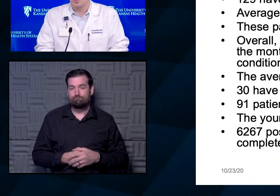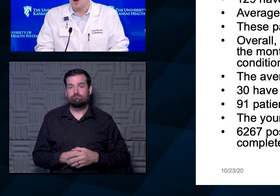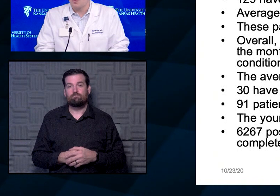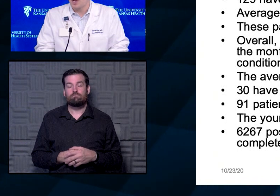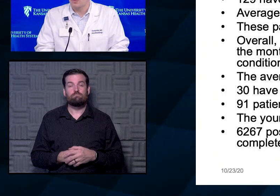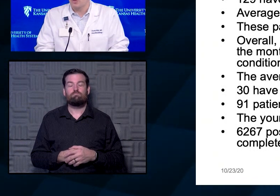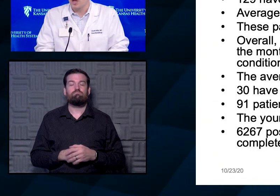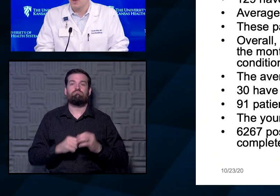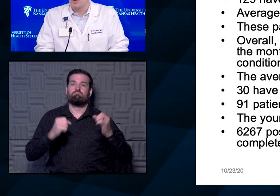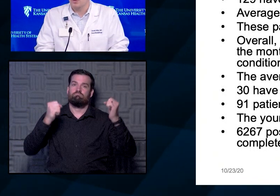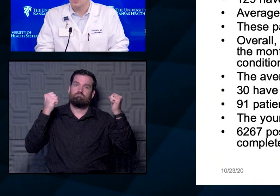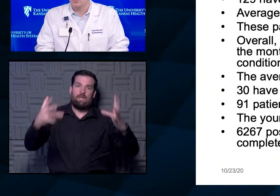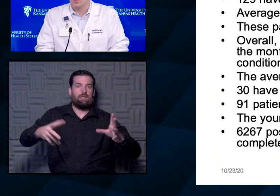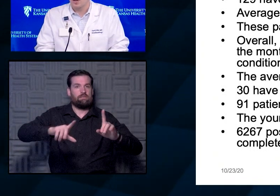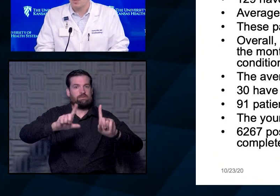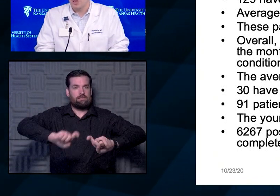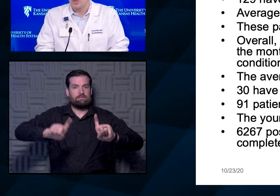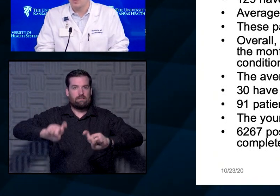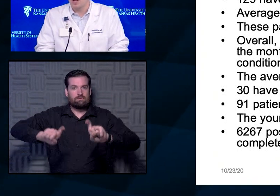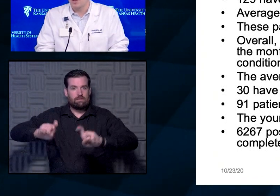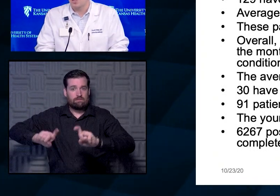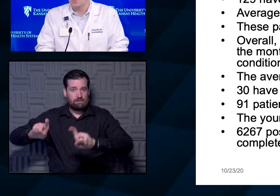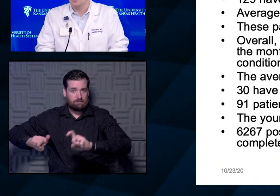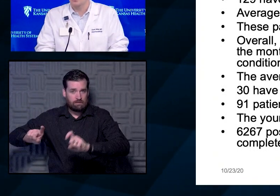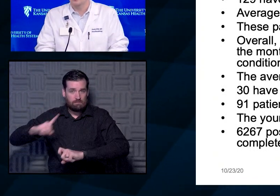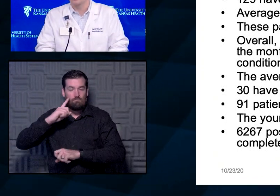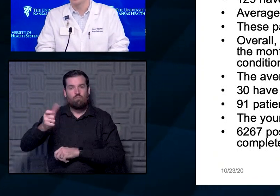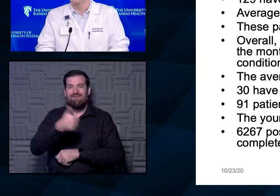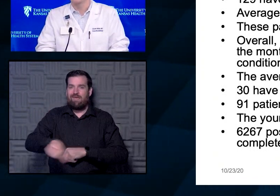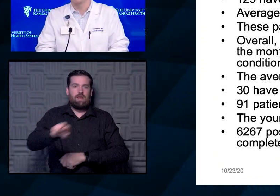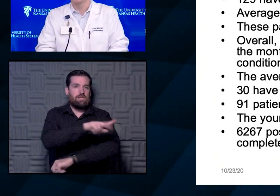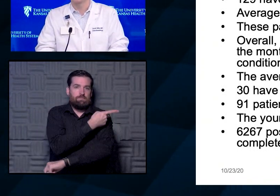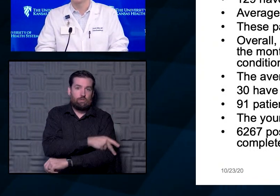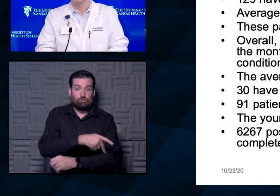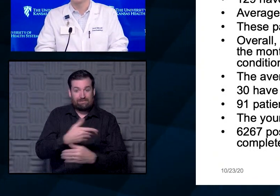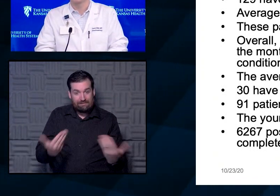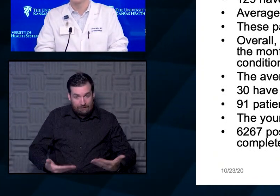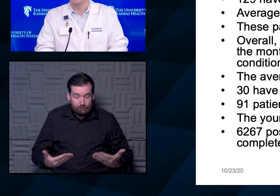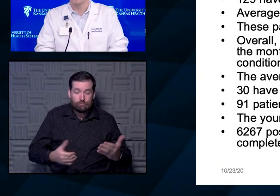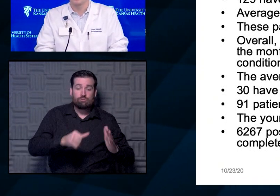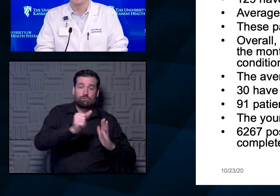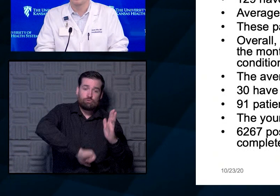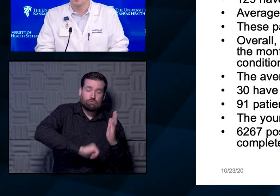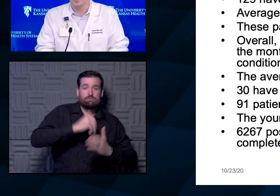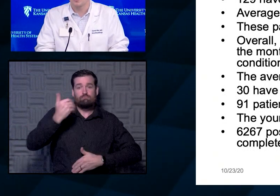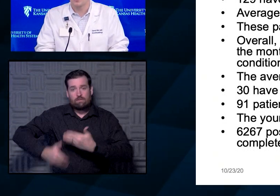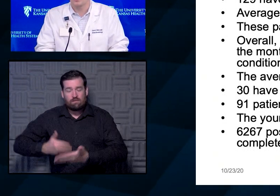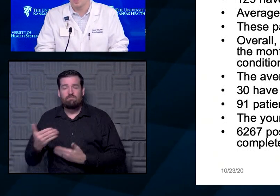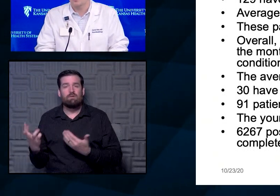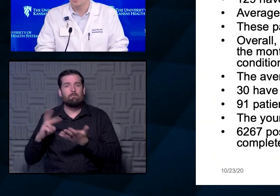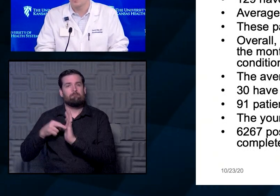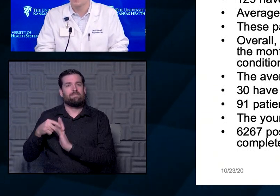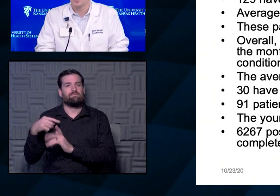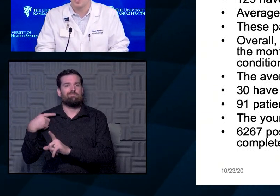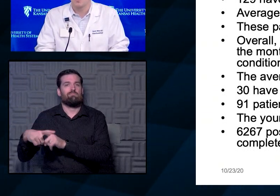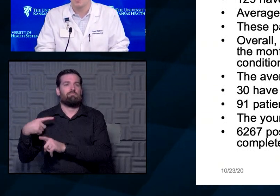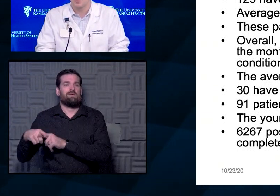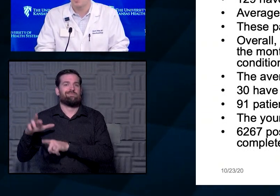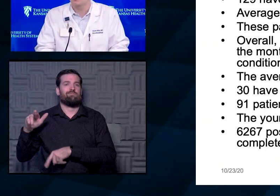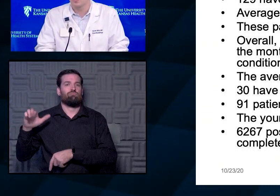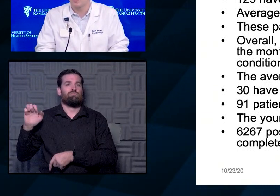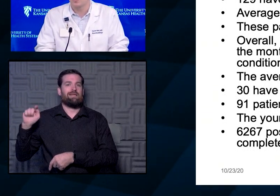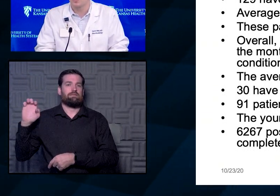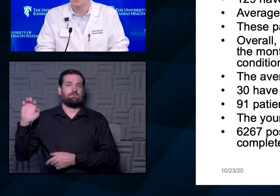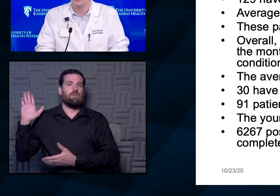doing such a large amount of screening for those patients admitted to the hospital or those patients having a surgery or procedure, our positivity rate is just a touch lower.